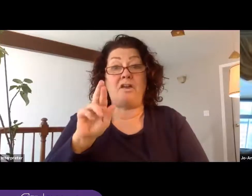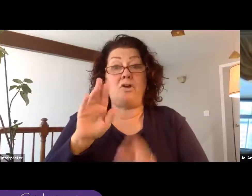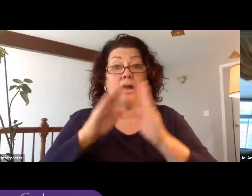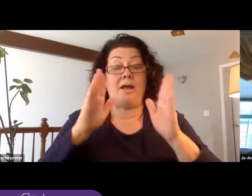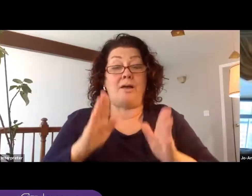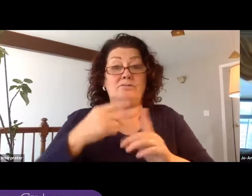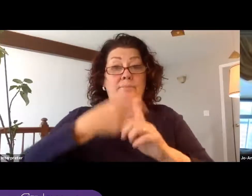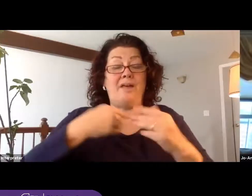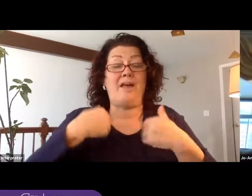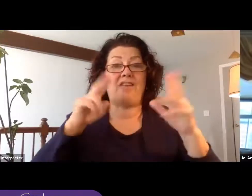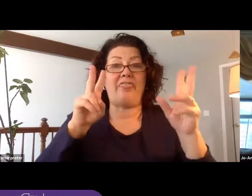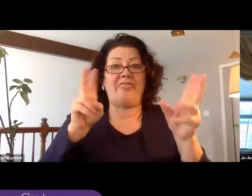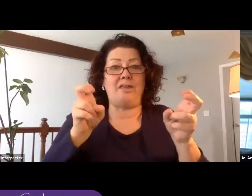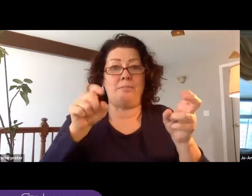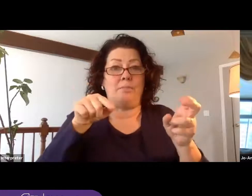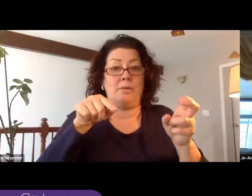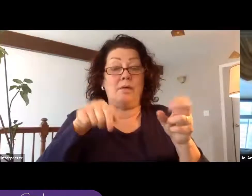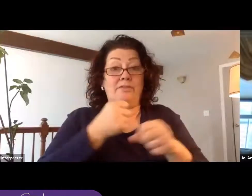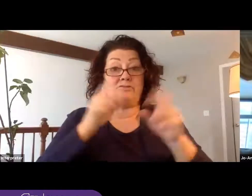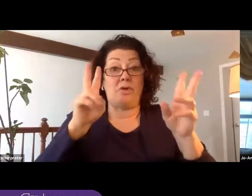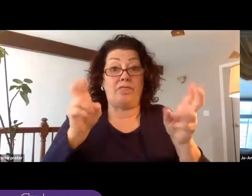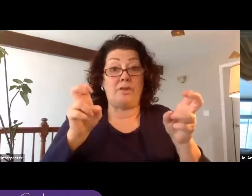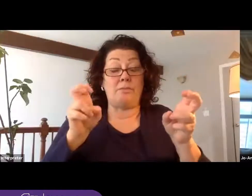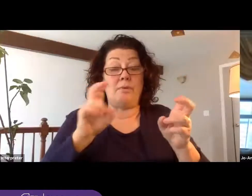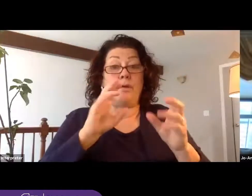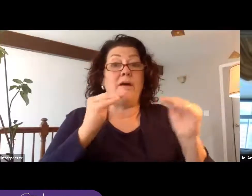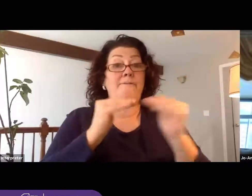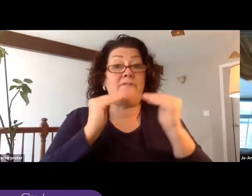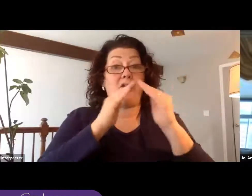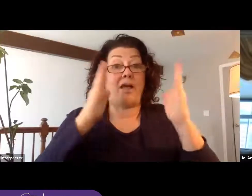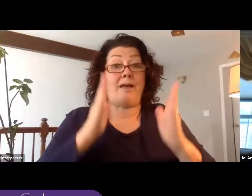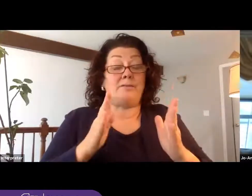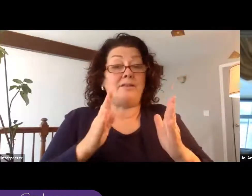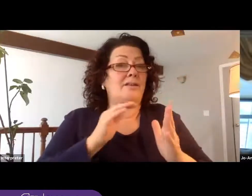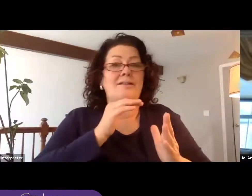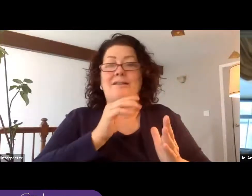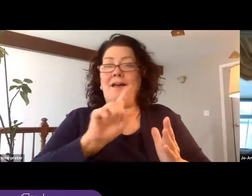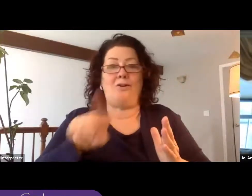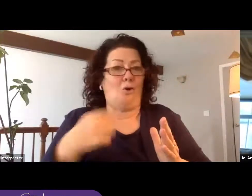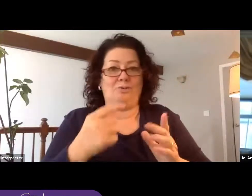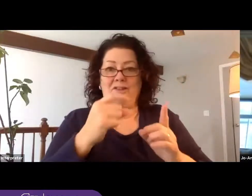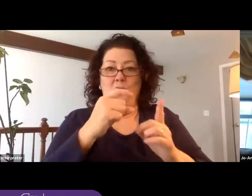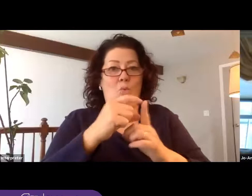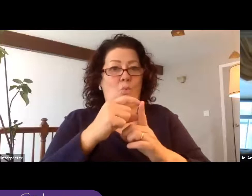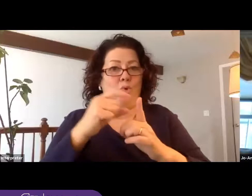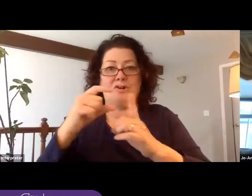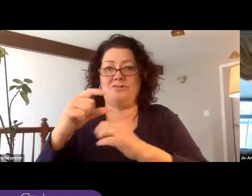theme. So this year's theme is fair housing more than just words. HUD is taking a meaningful actions this